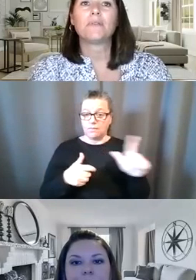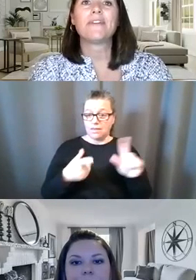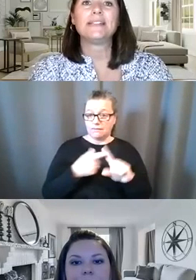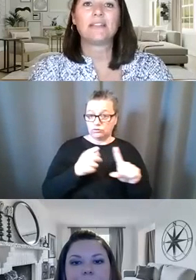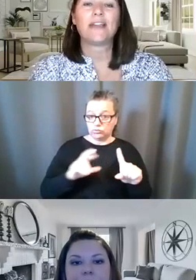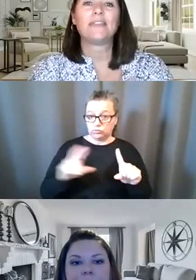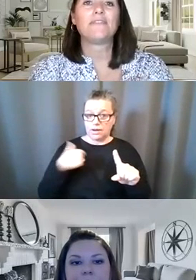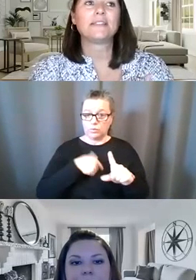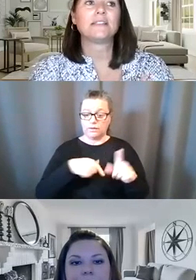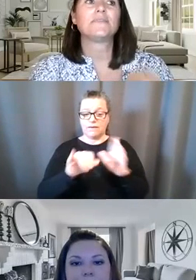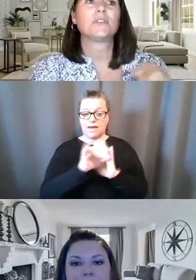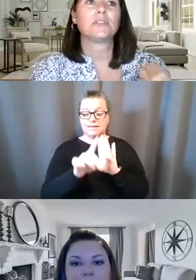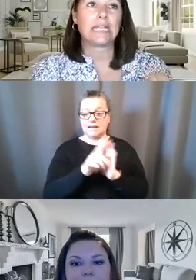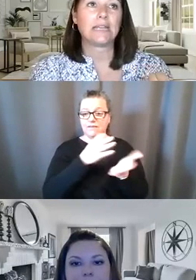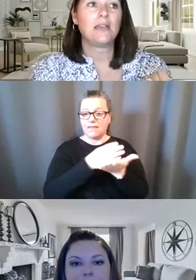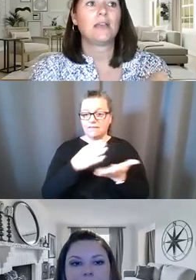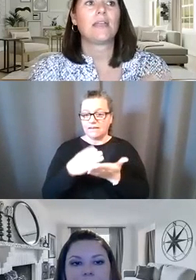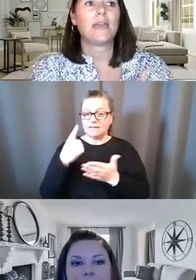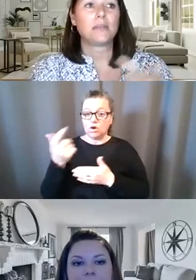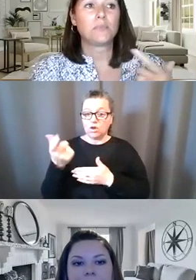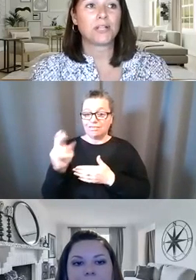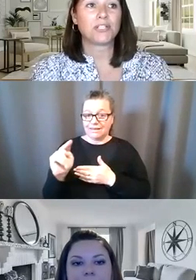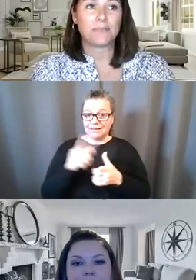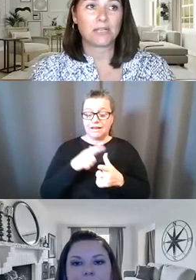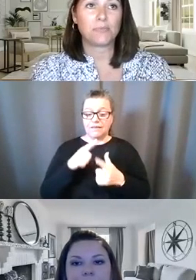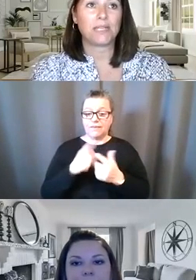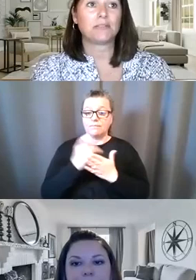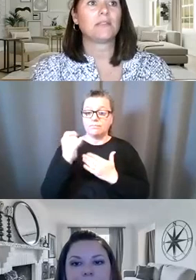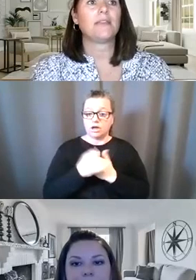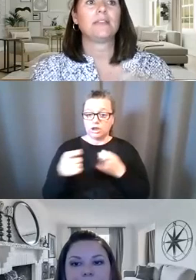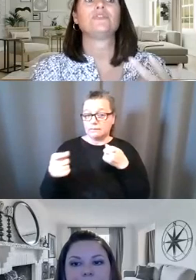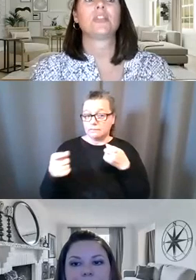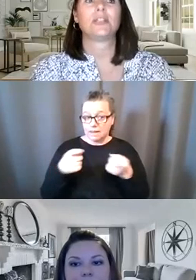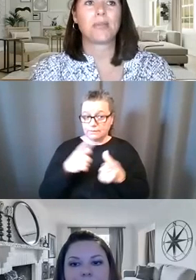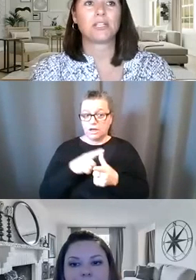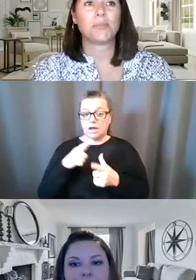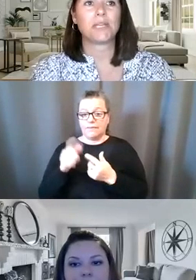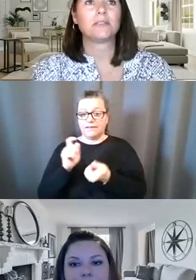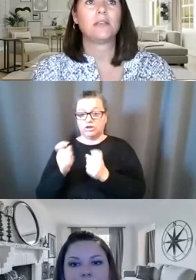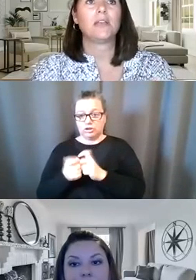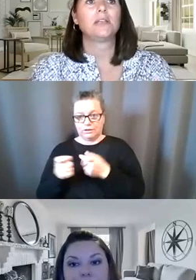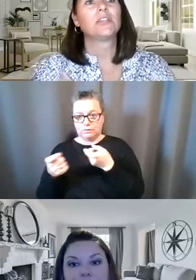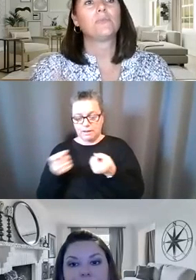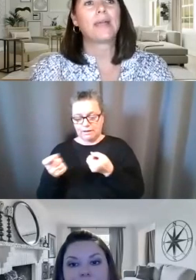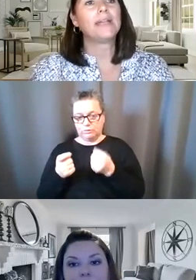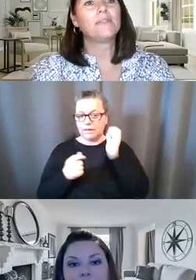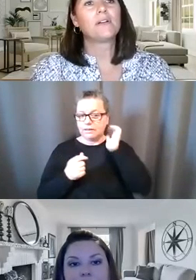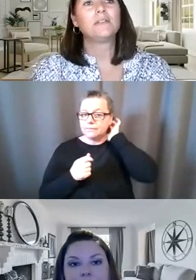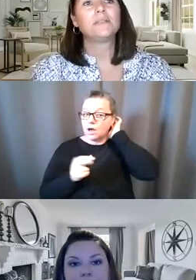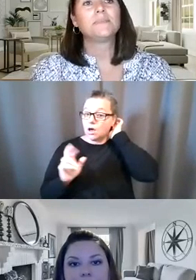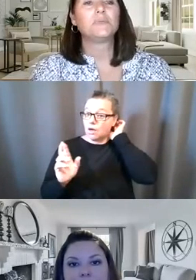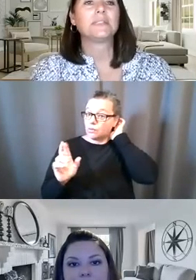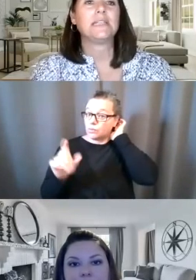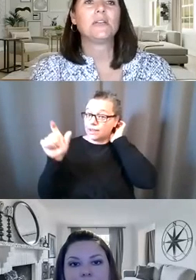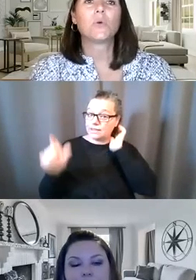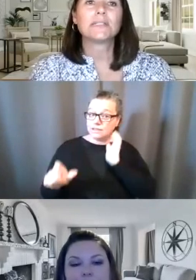where we've identified the phases for lean, then project management, then change management. To the right of the